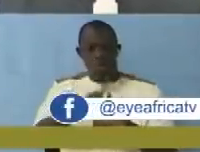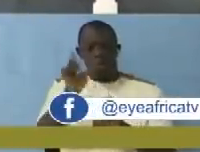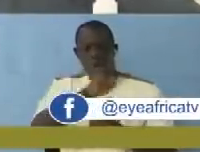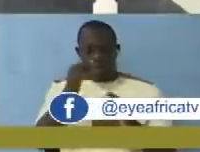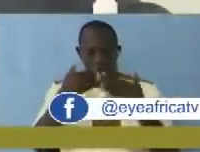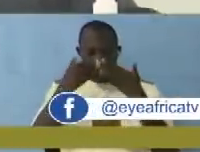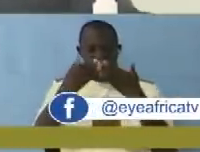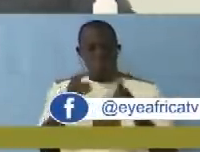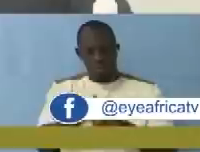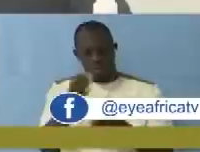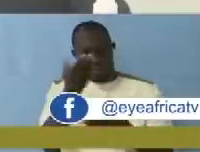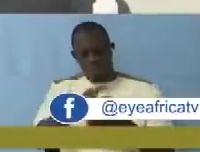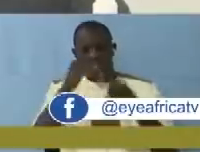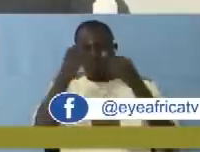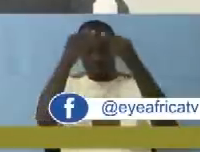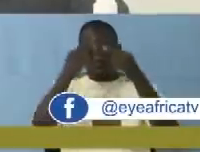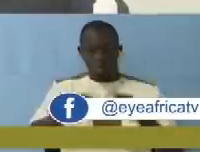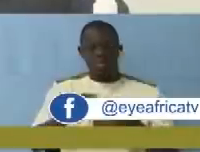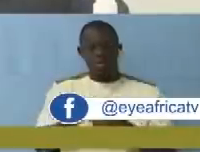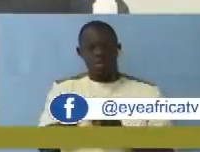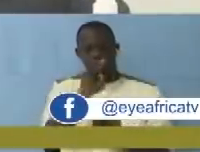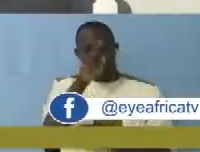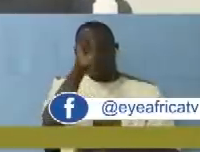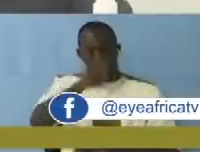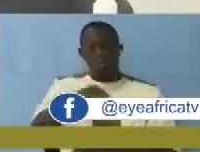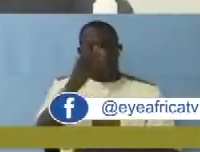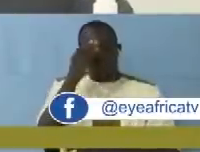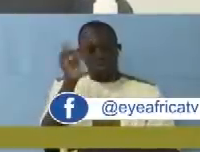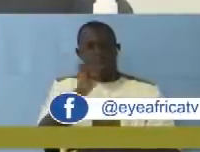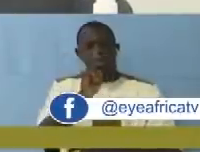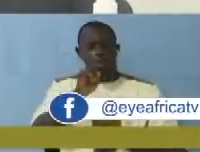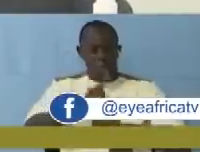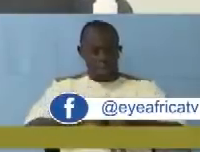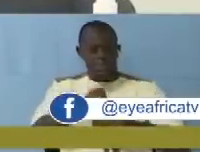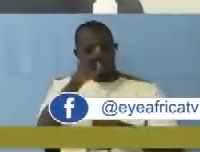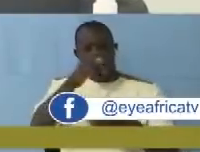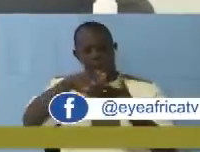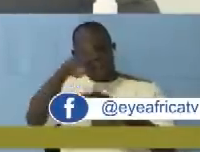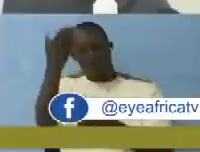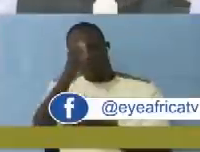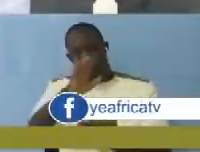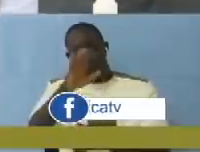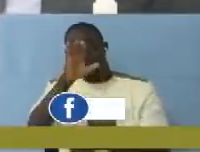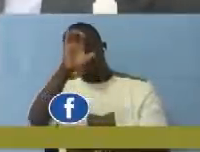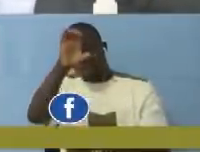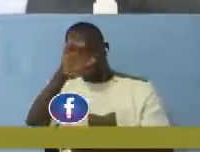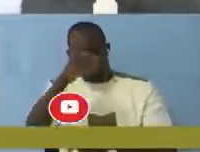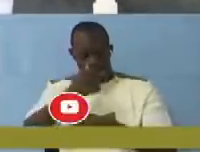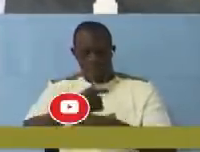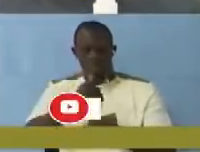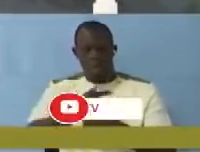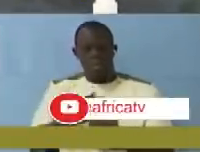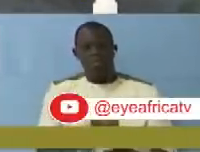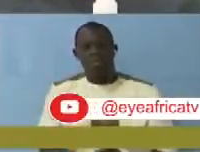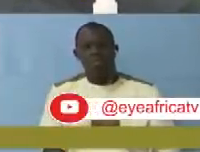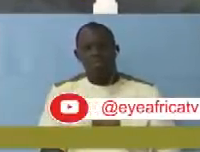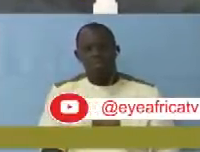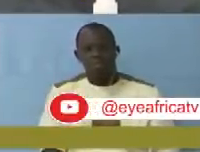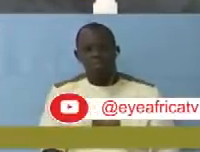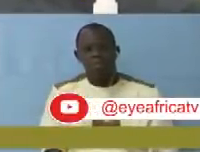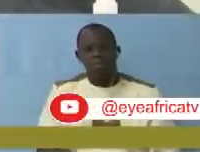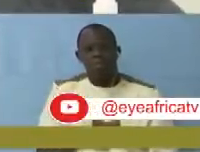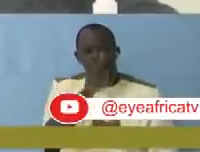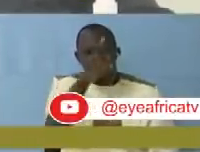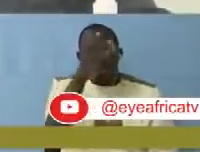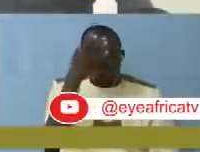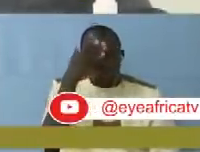right. But you need to know exactly which period you were out of the country. I wish. Do you know which period you were